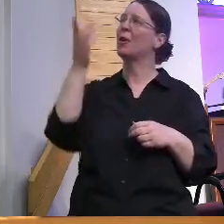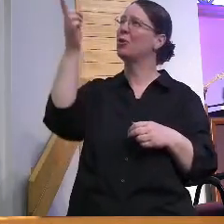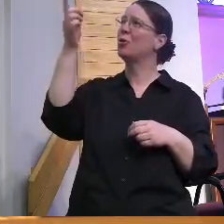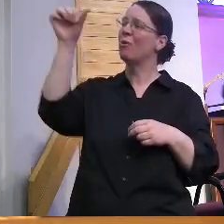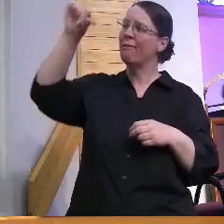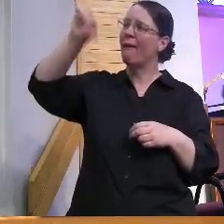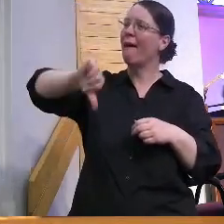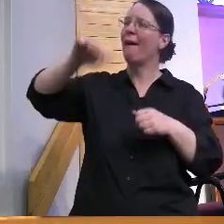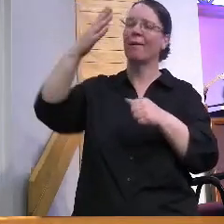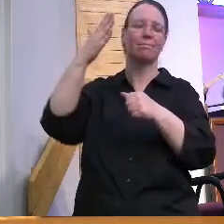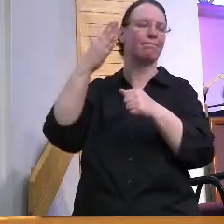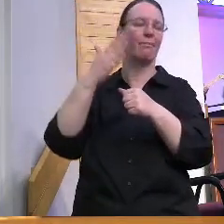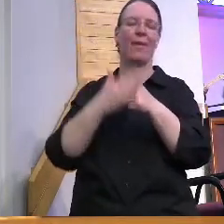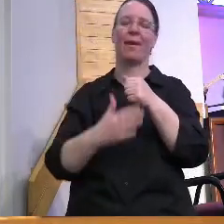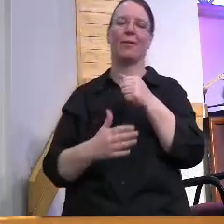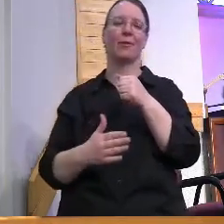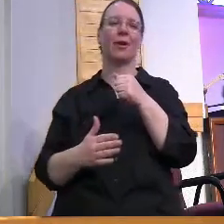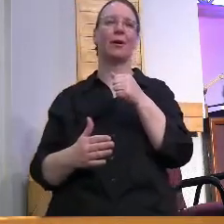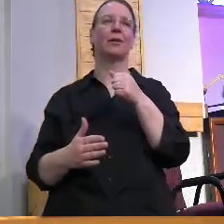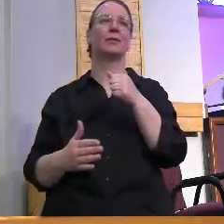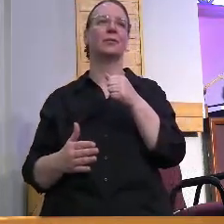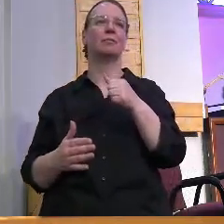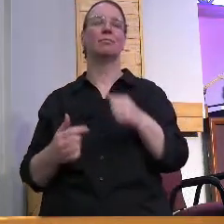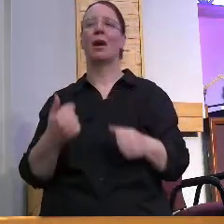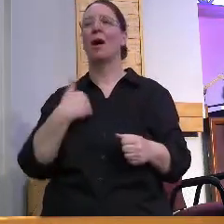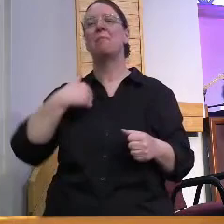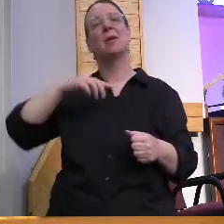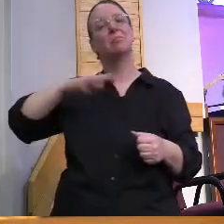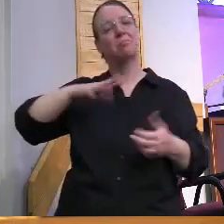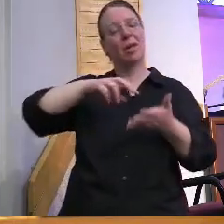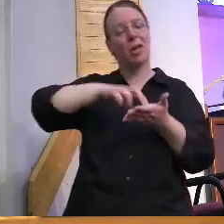My God, you never made me weak.